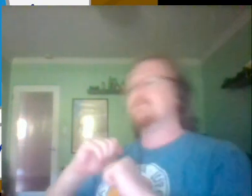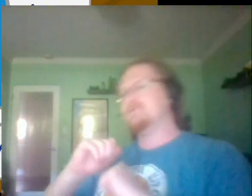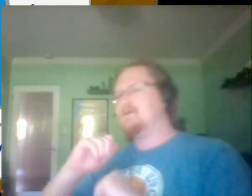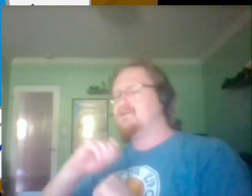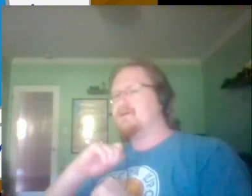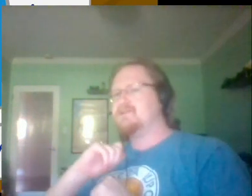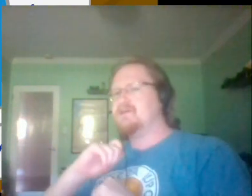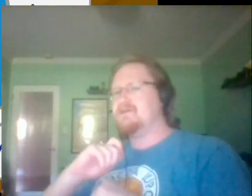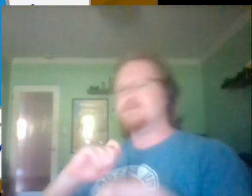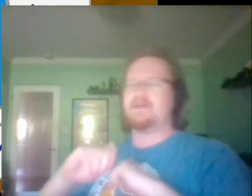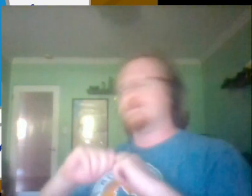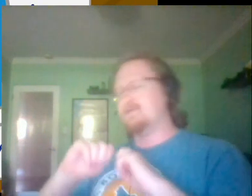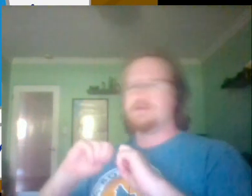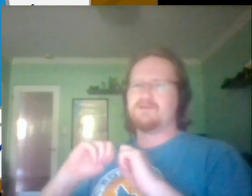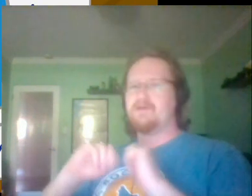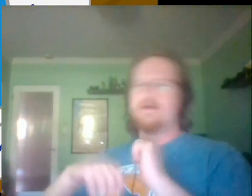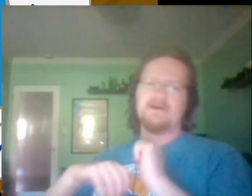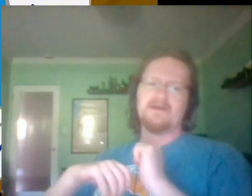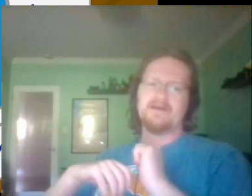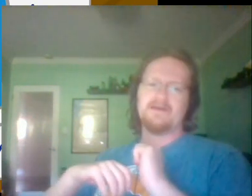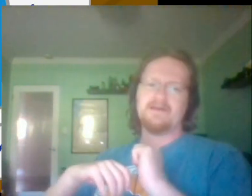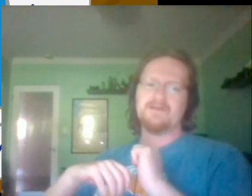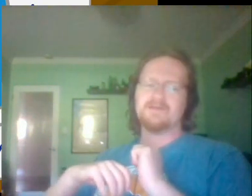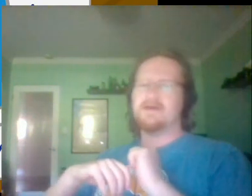it's supposed to be a contraction, then it's ITS.